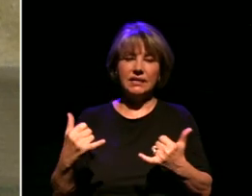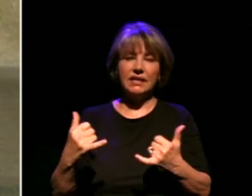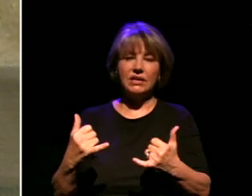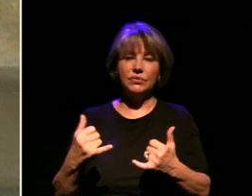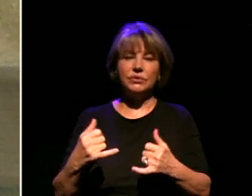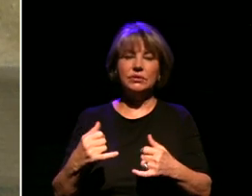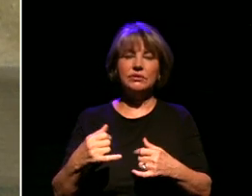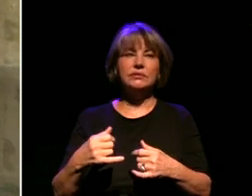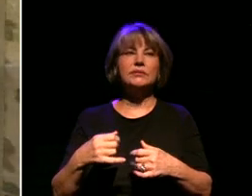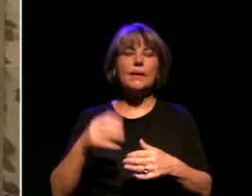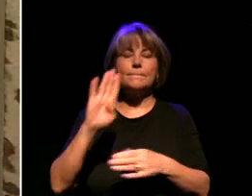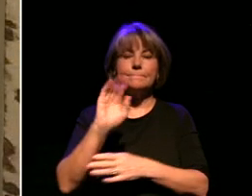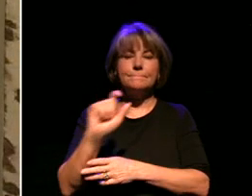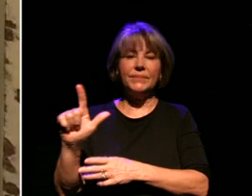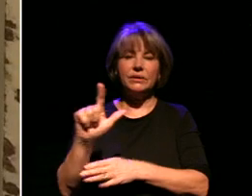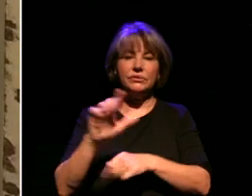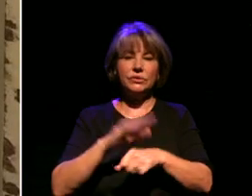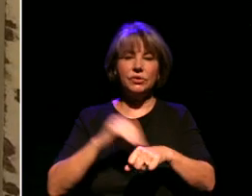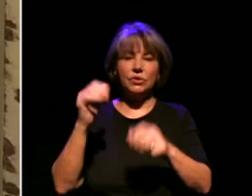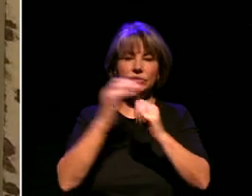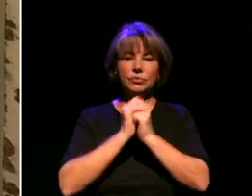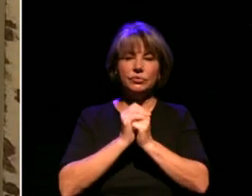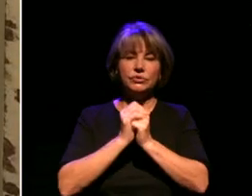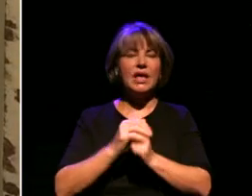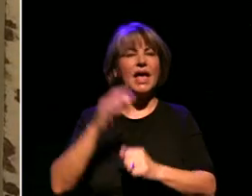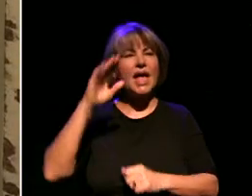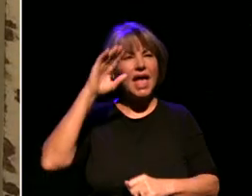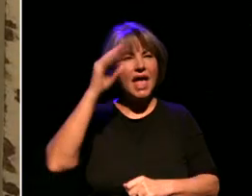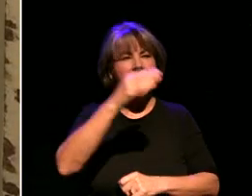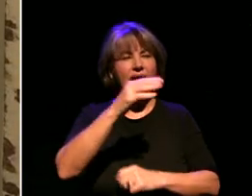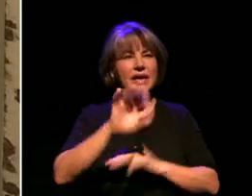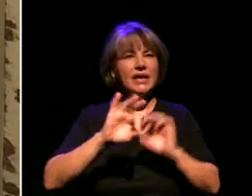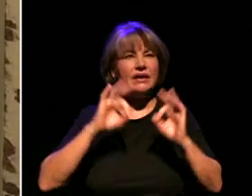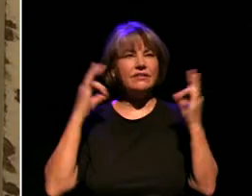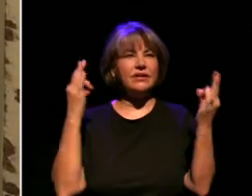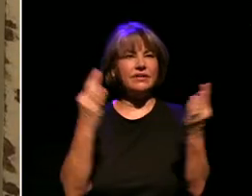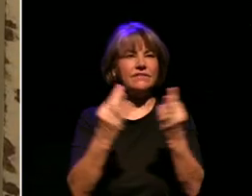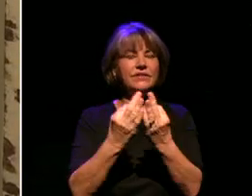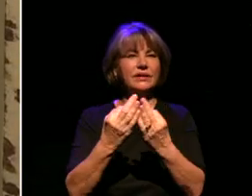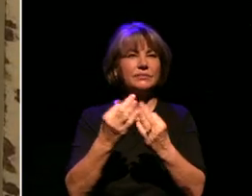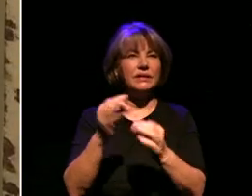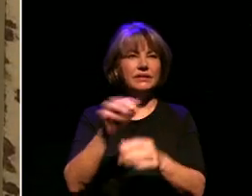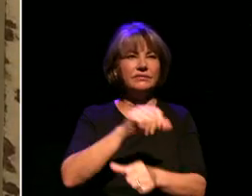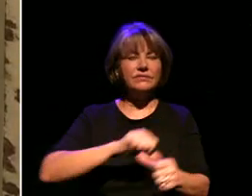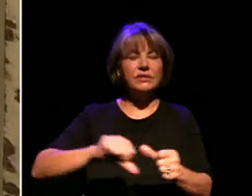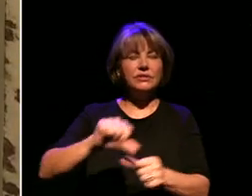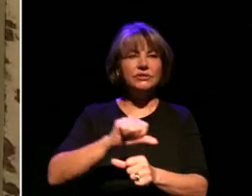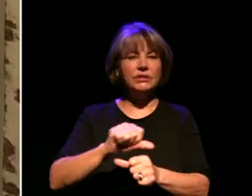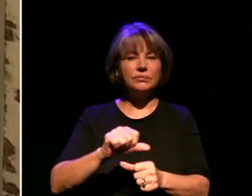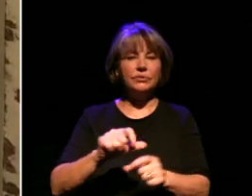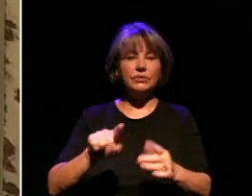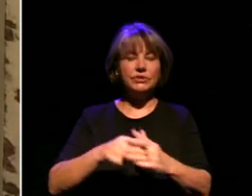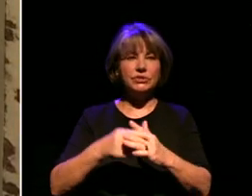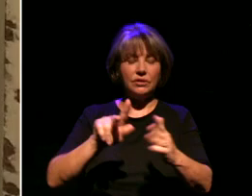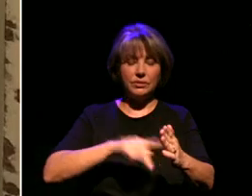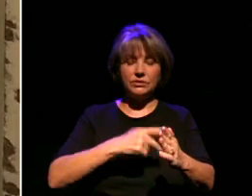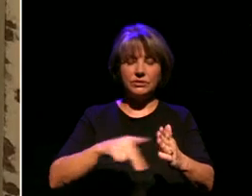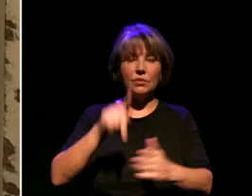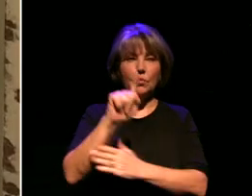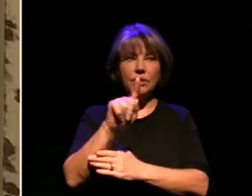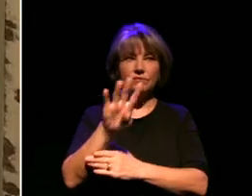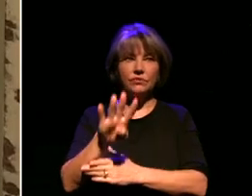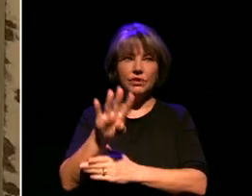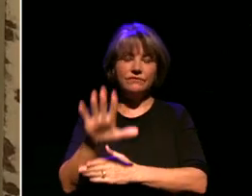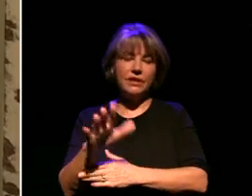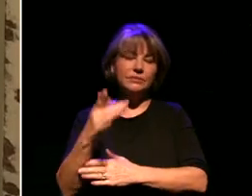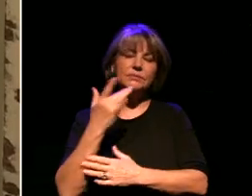worship. Hey, Fellowship family. It's great to be with you today. And to start us out, I'd like to read from Psalm 145, which is just